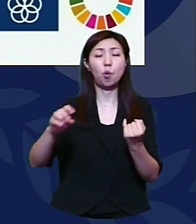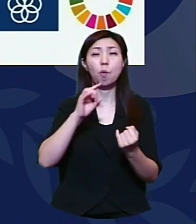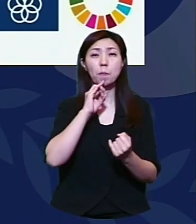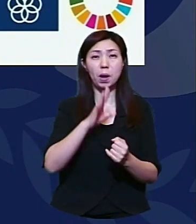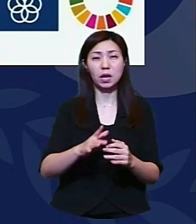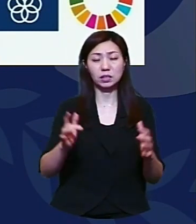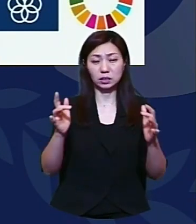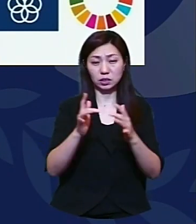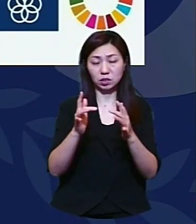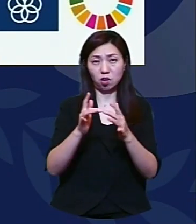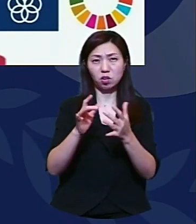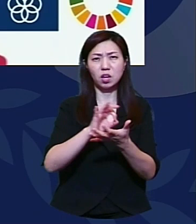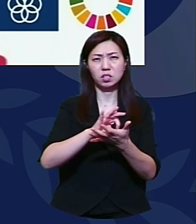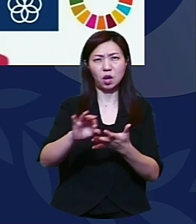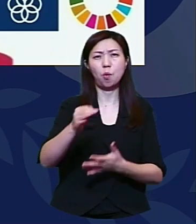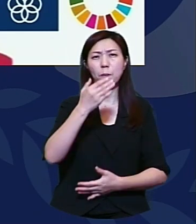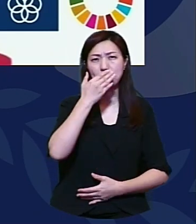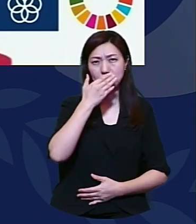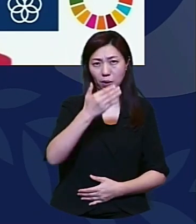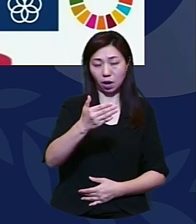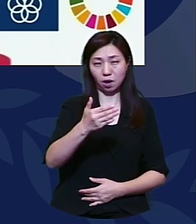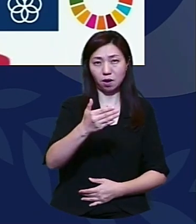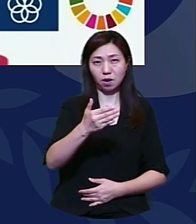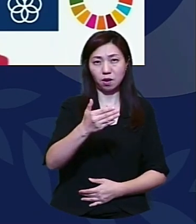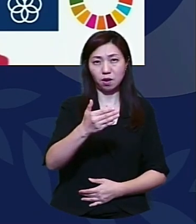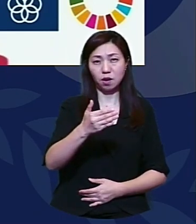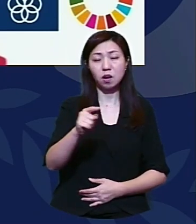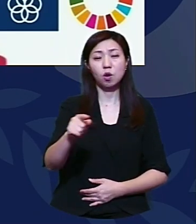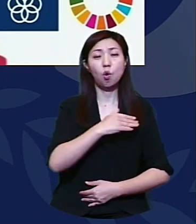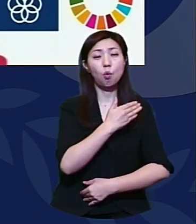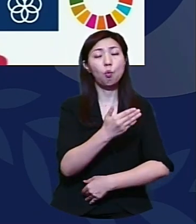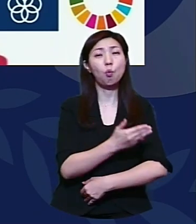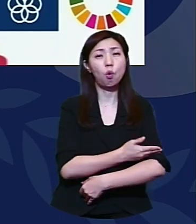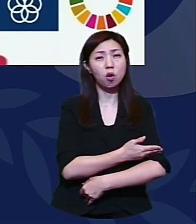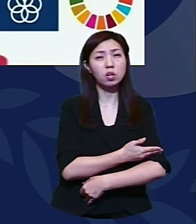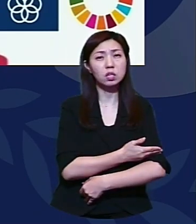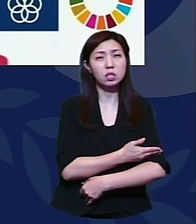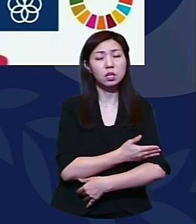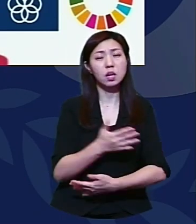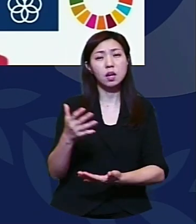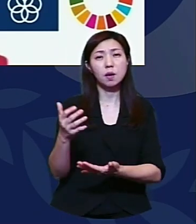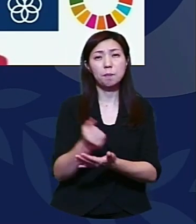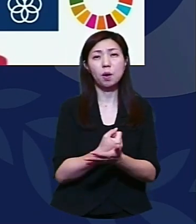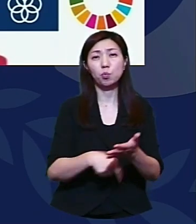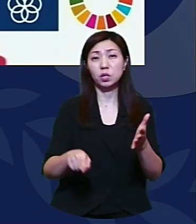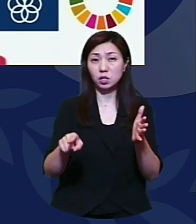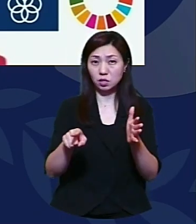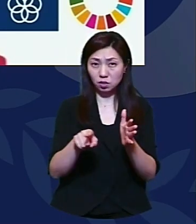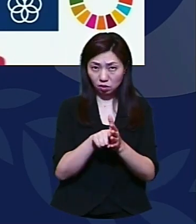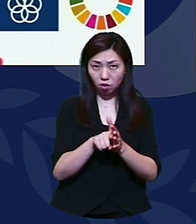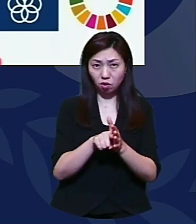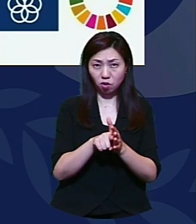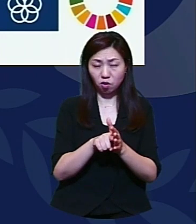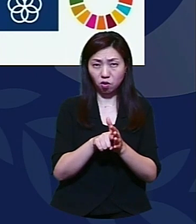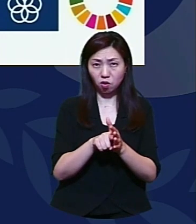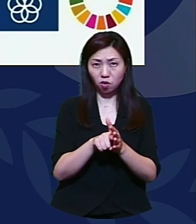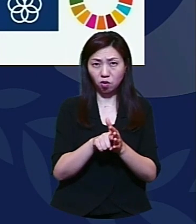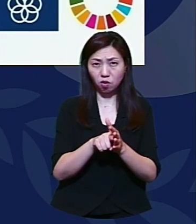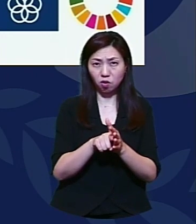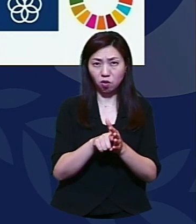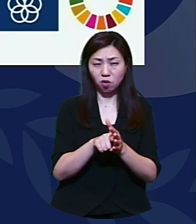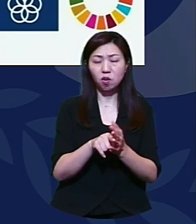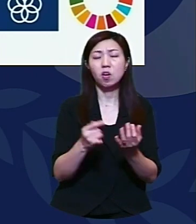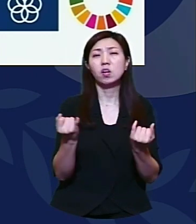point. And any suggestion to ensure women are not left further behind to build back